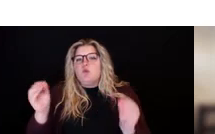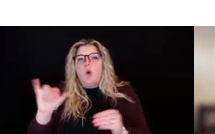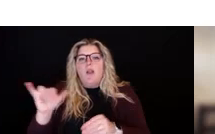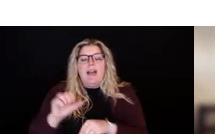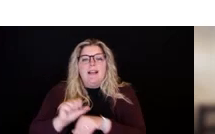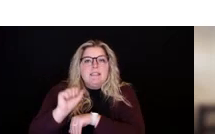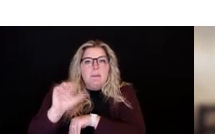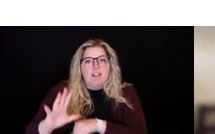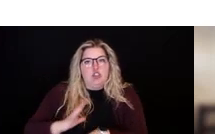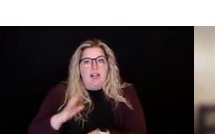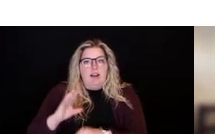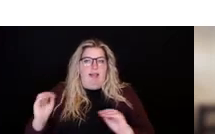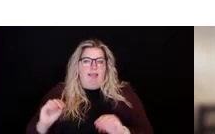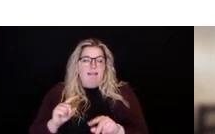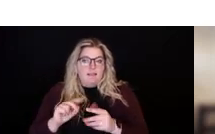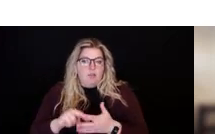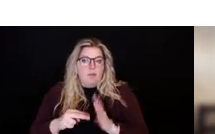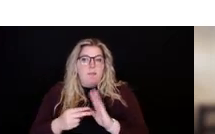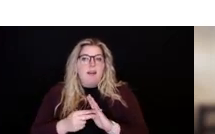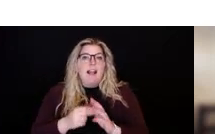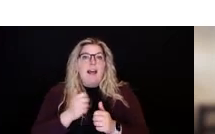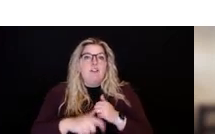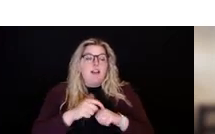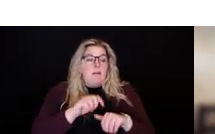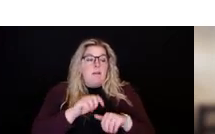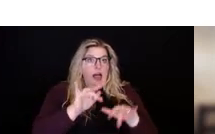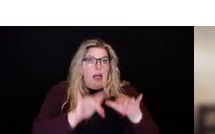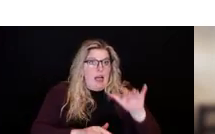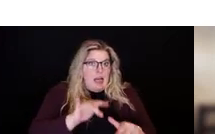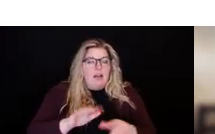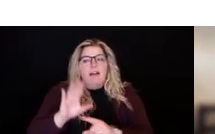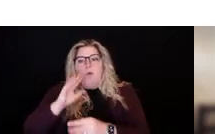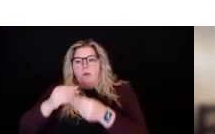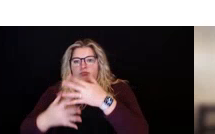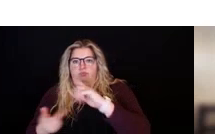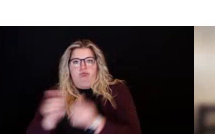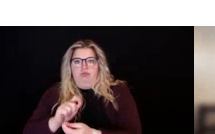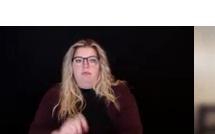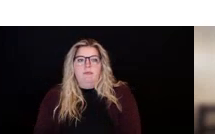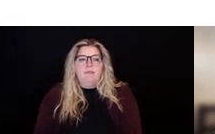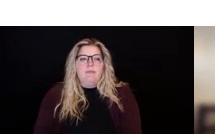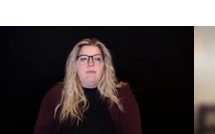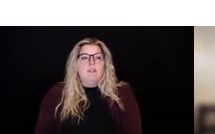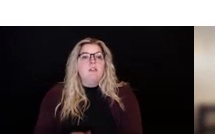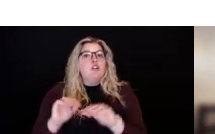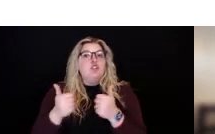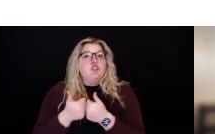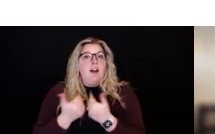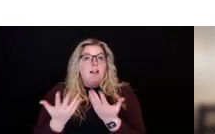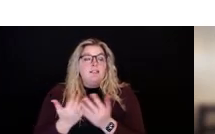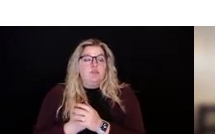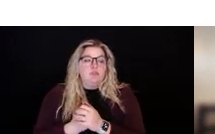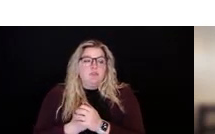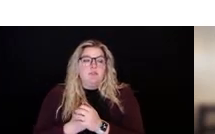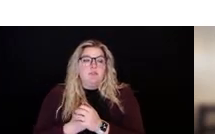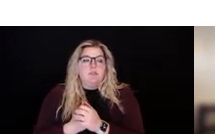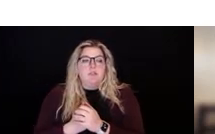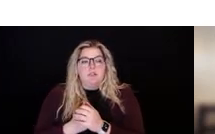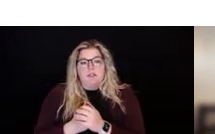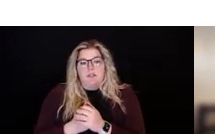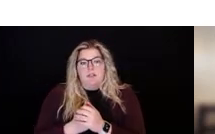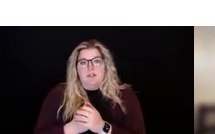this search results list to display. The challenge here is that the developers